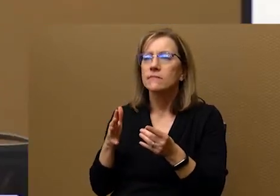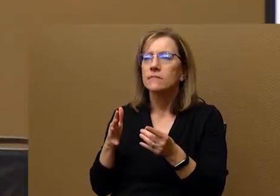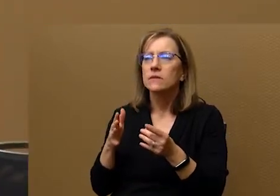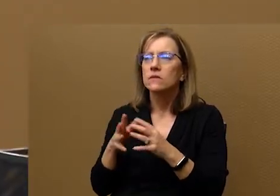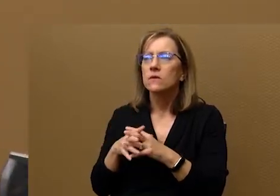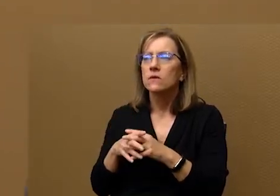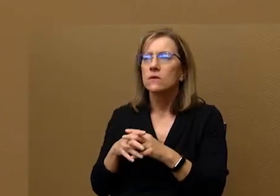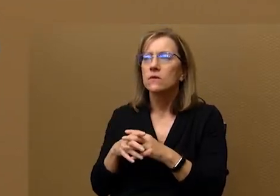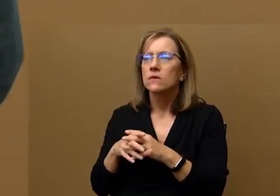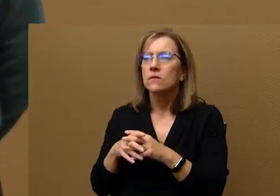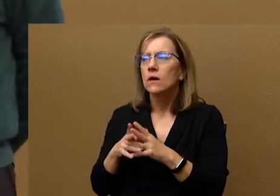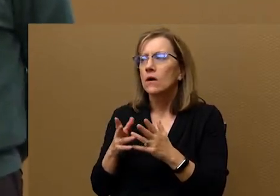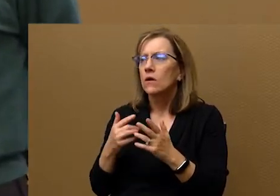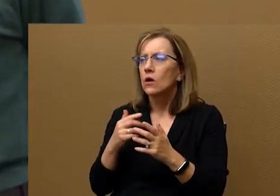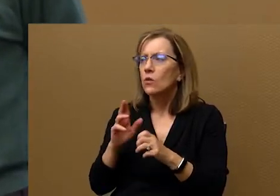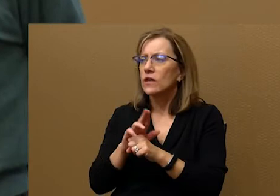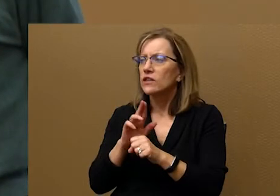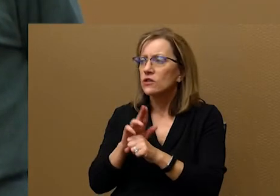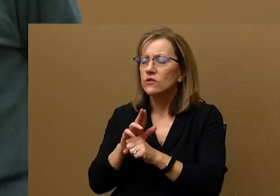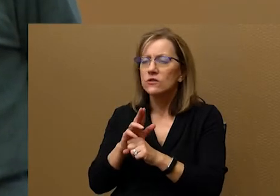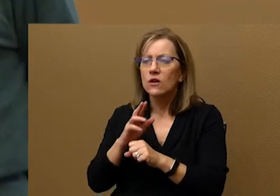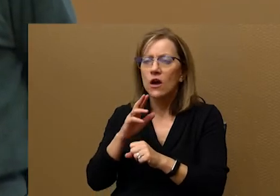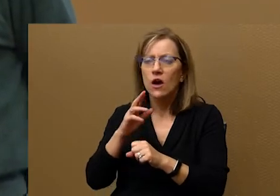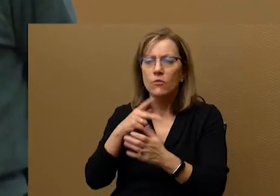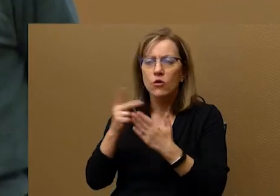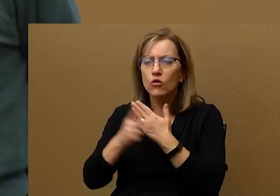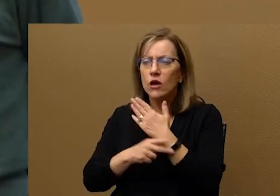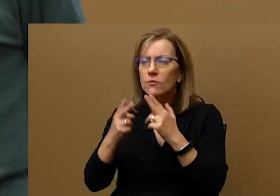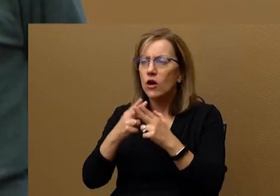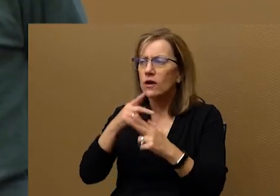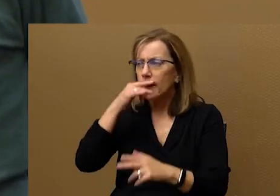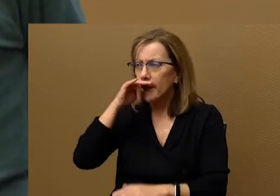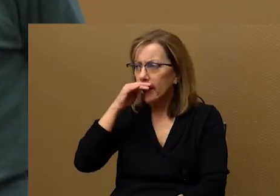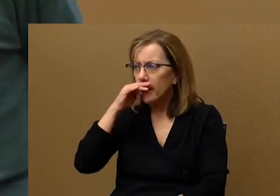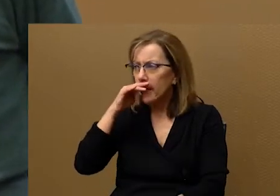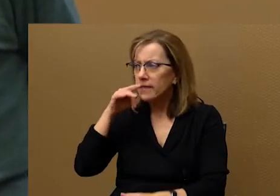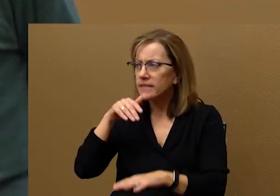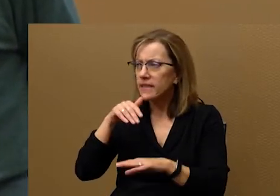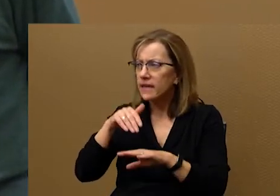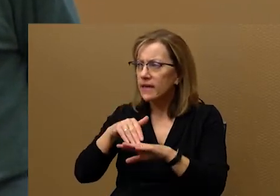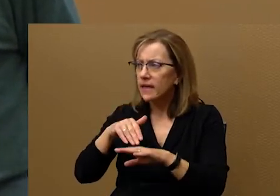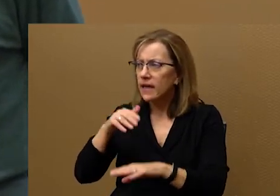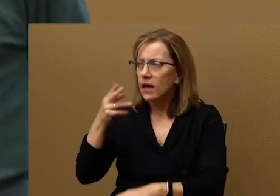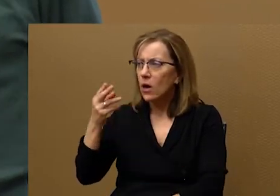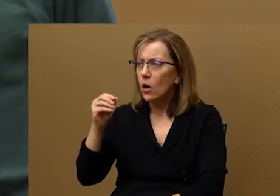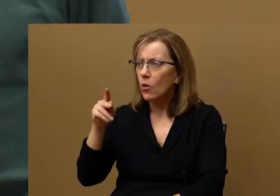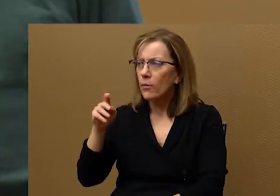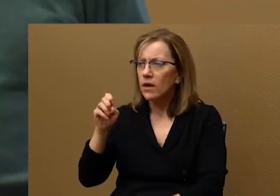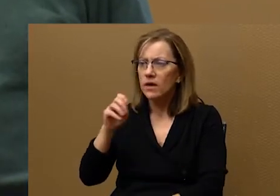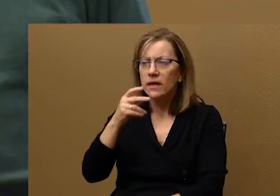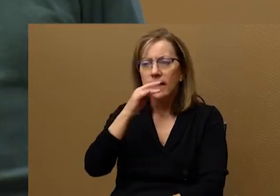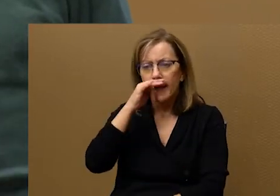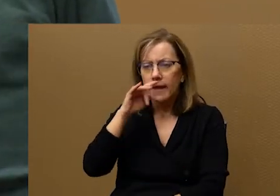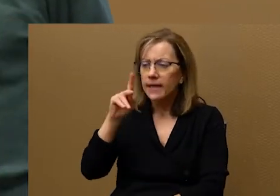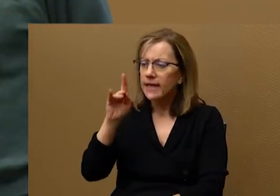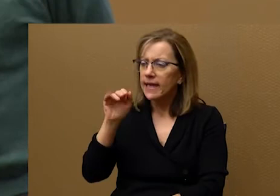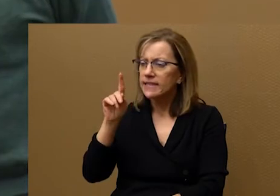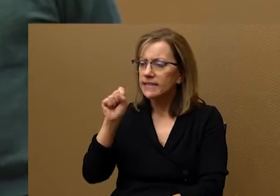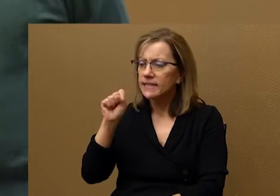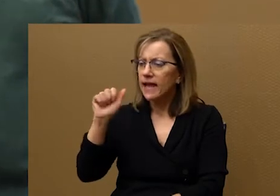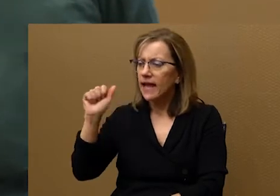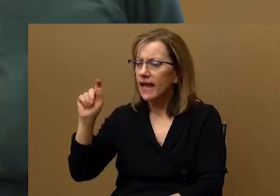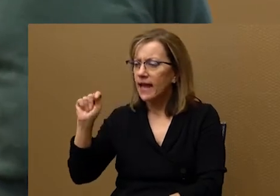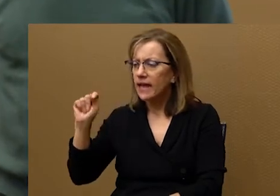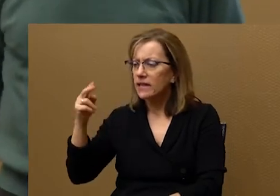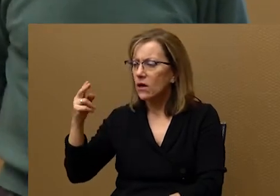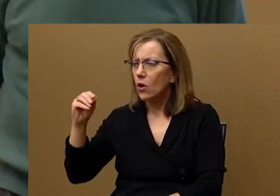we use a program called Kids at Hope. I don't know if you're familiar with it or if you've even heard of Kids it. at? Kids at Hope. No, I don't know. And